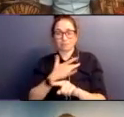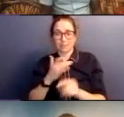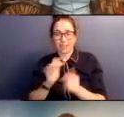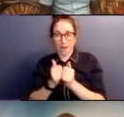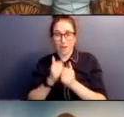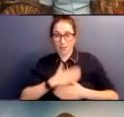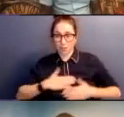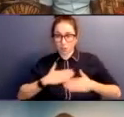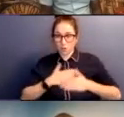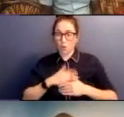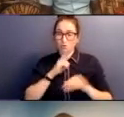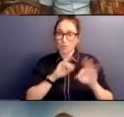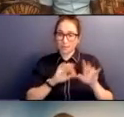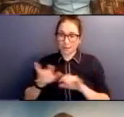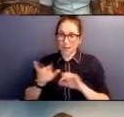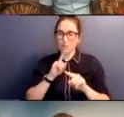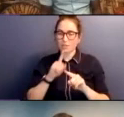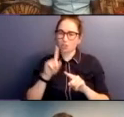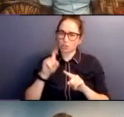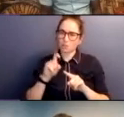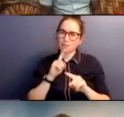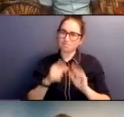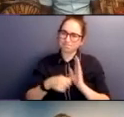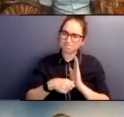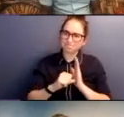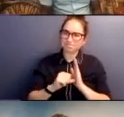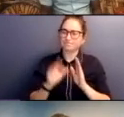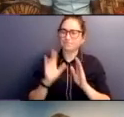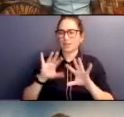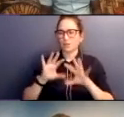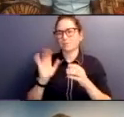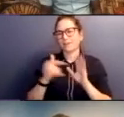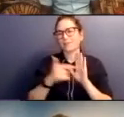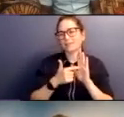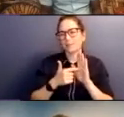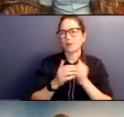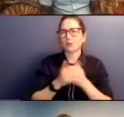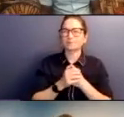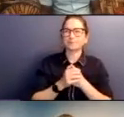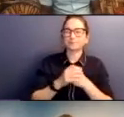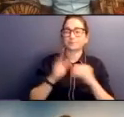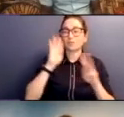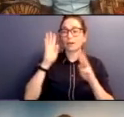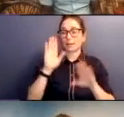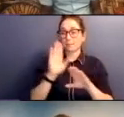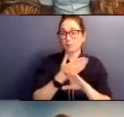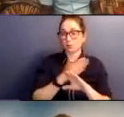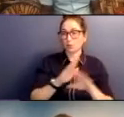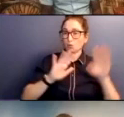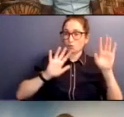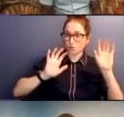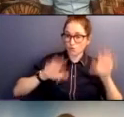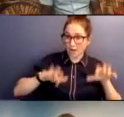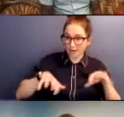is highlighted in the overall group composition. So for example, creating a musical rainstorm with